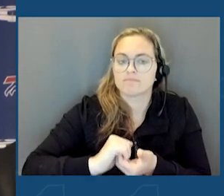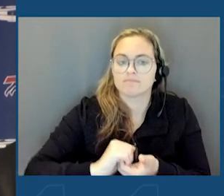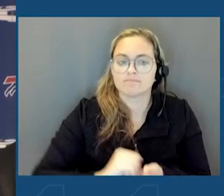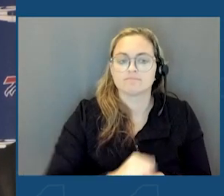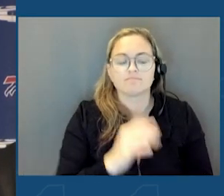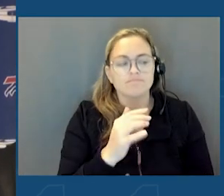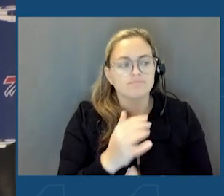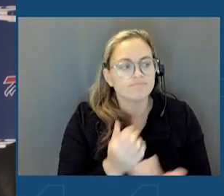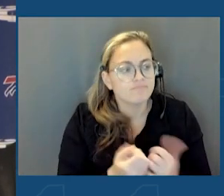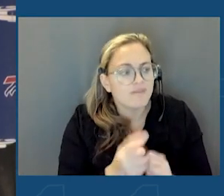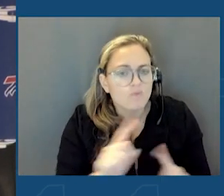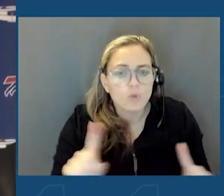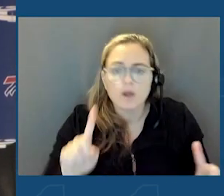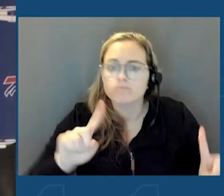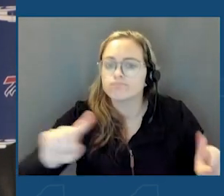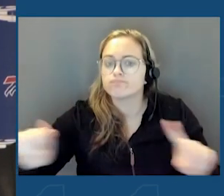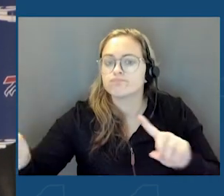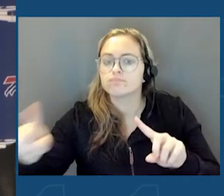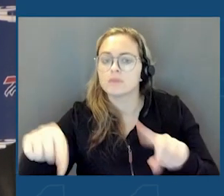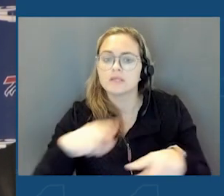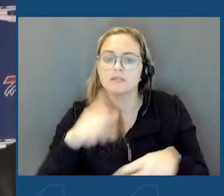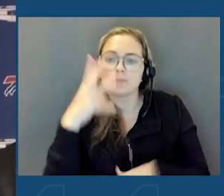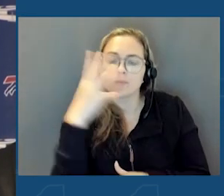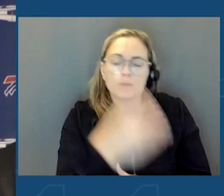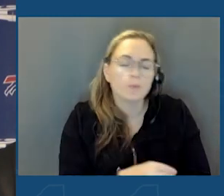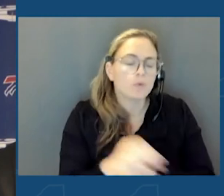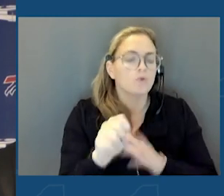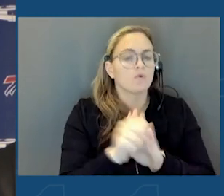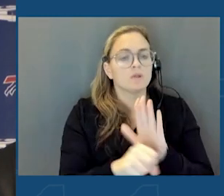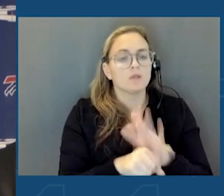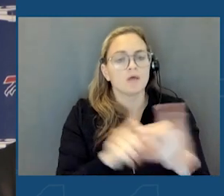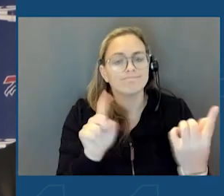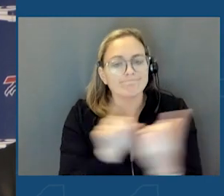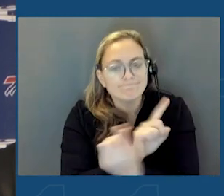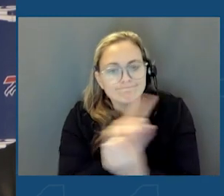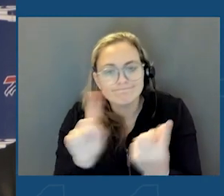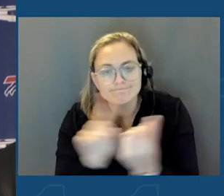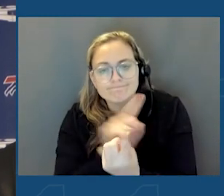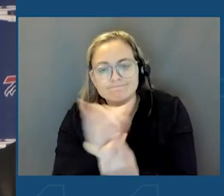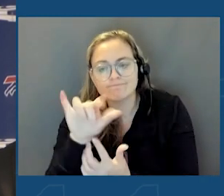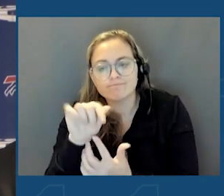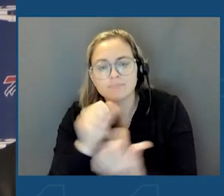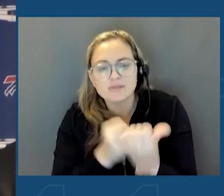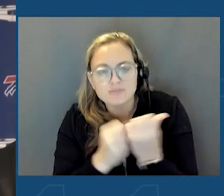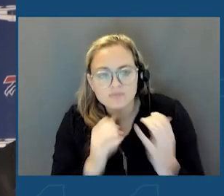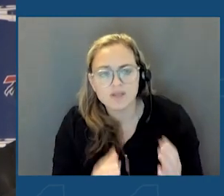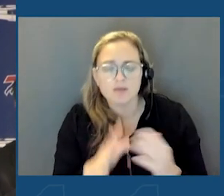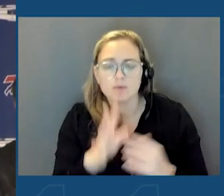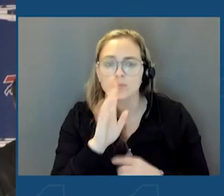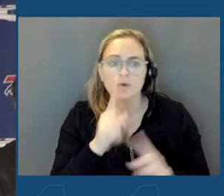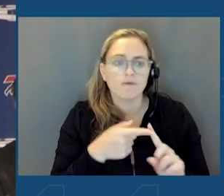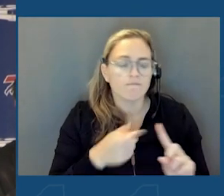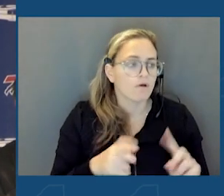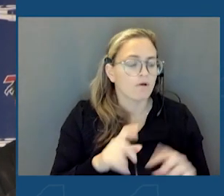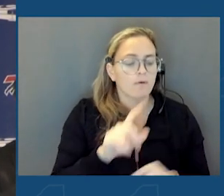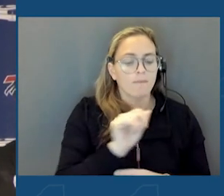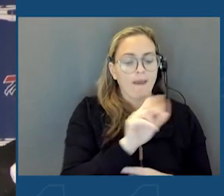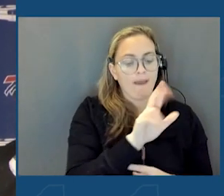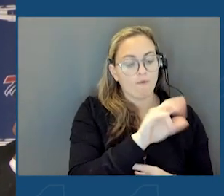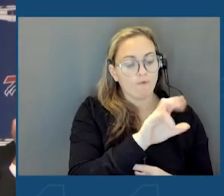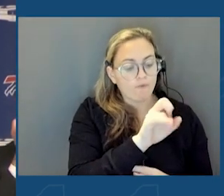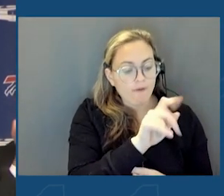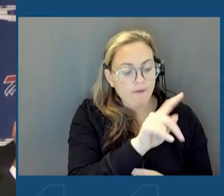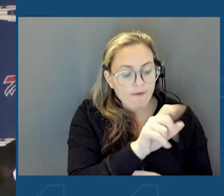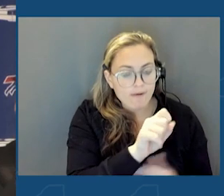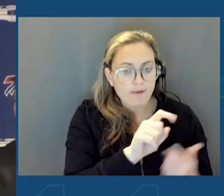Everywhere I go in this beautiful state, I meet Bills fans. I'm talking from the Adirondacks, the